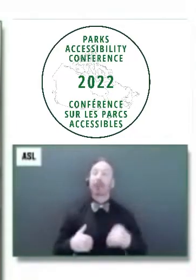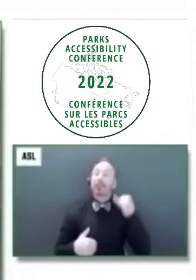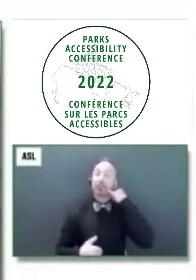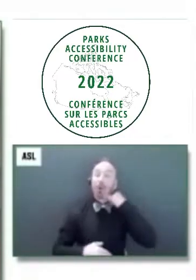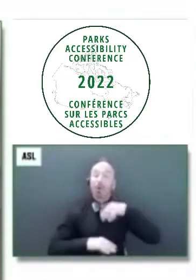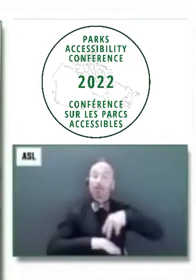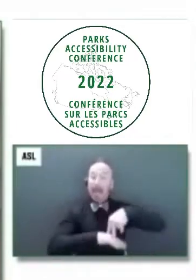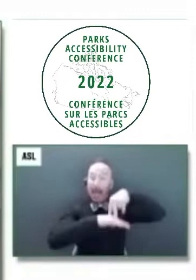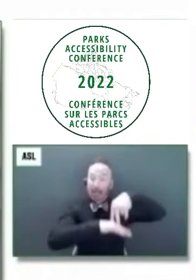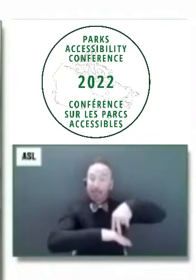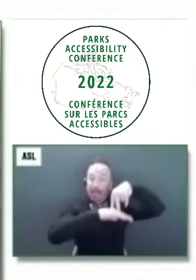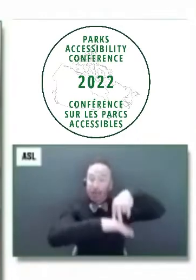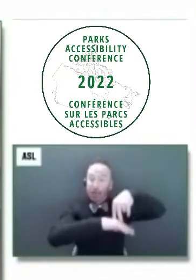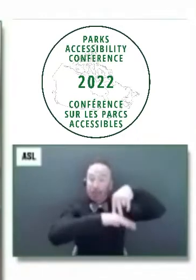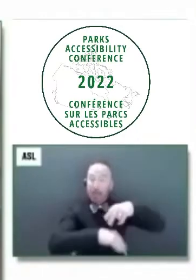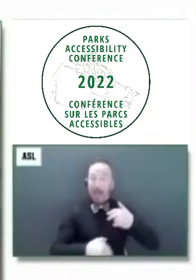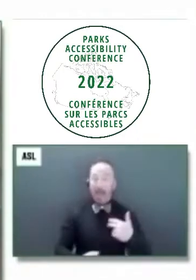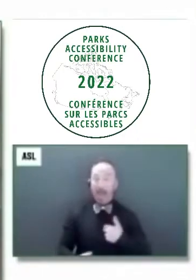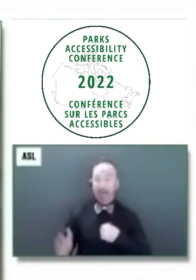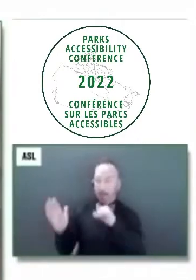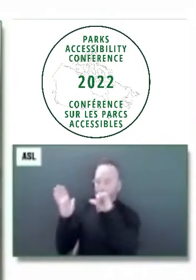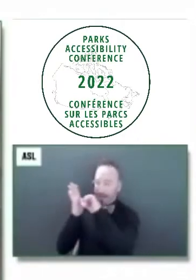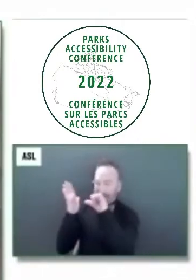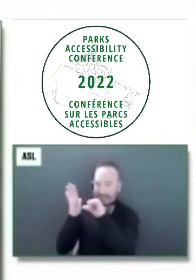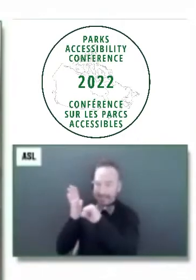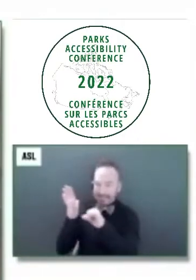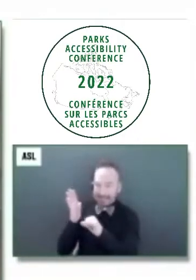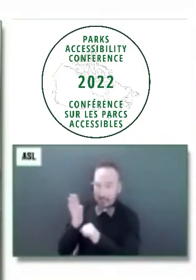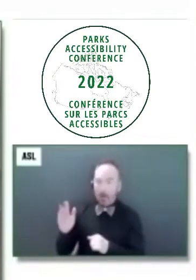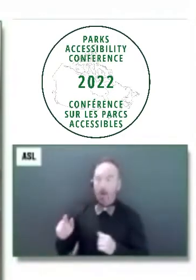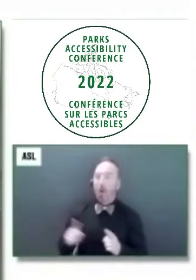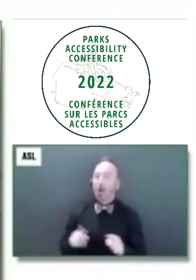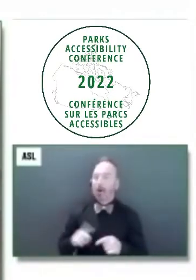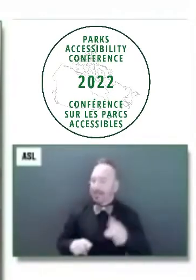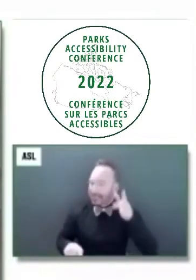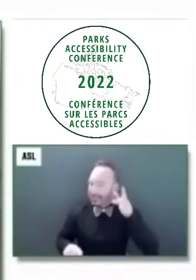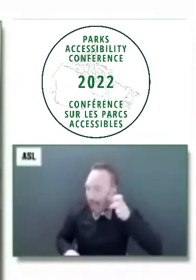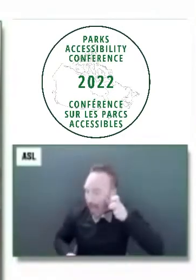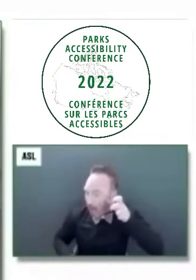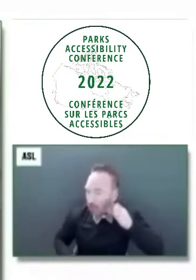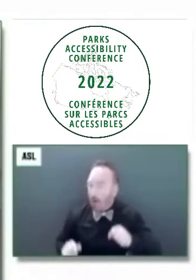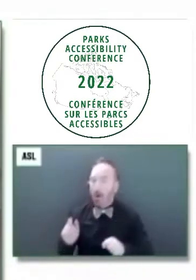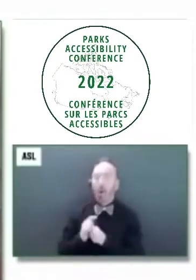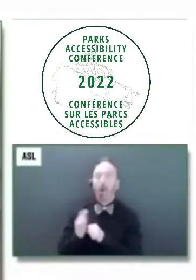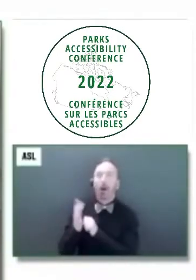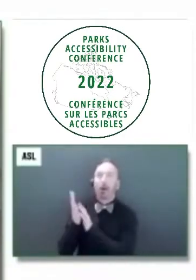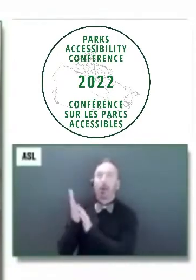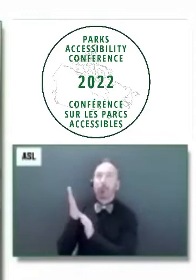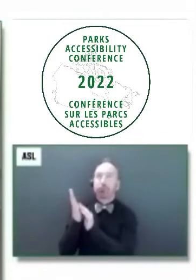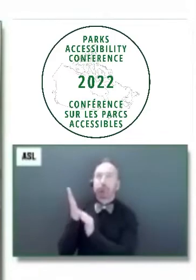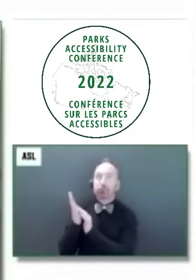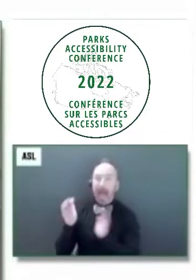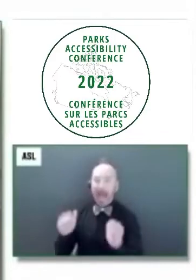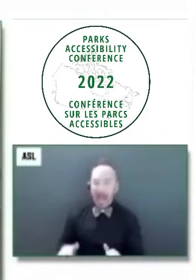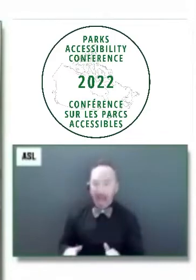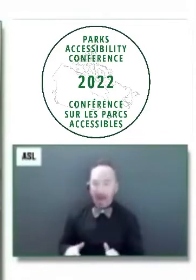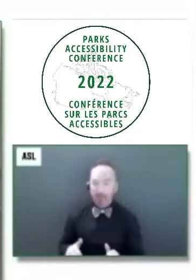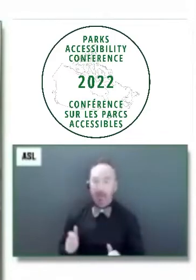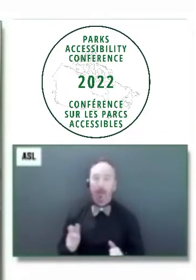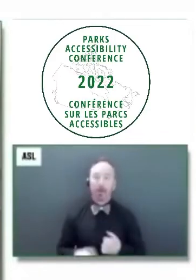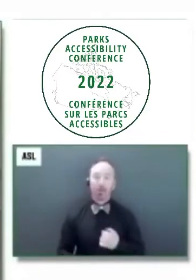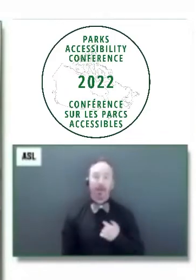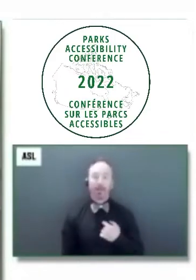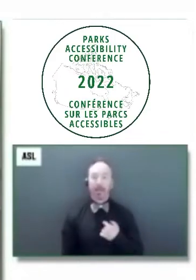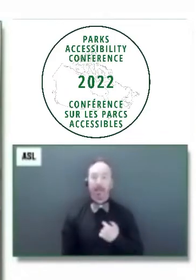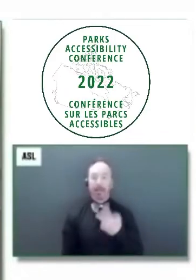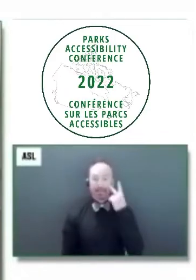and numbers on buttons, and usually audio enabled. As someone with a seeing disability, I can confidently go into an elevator in a